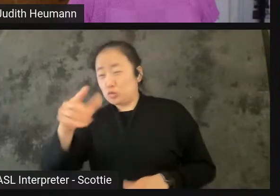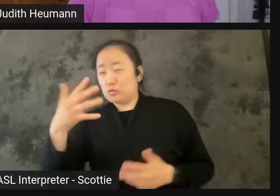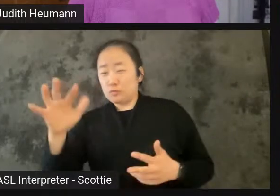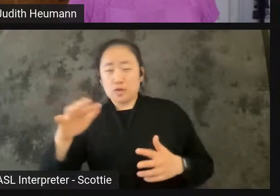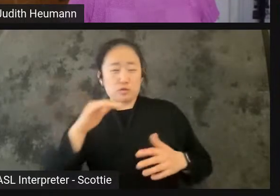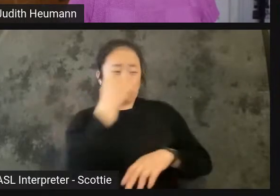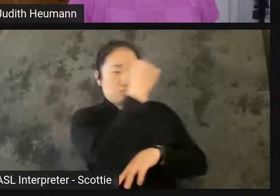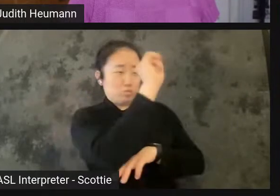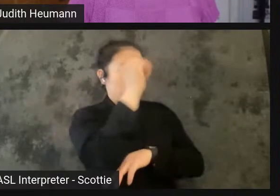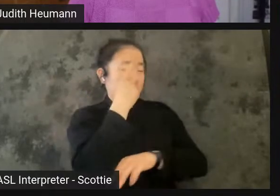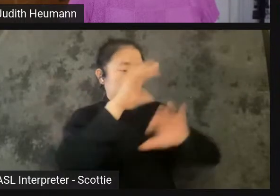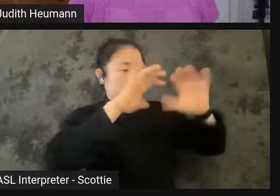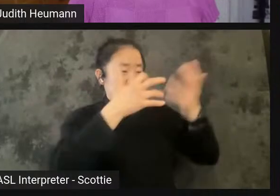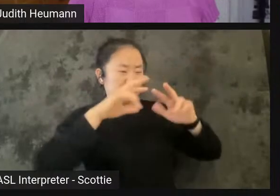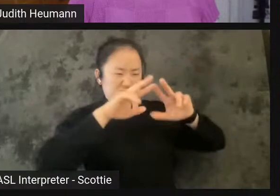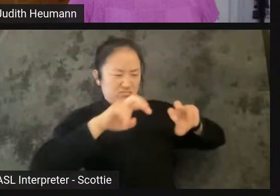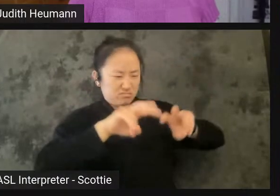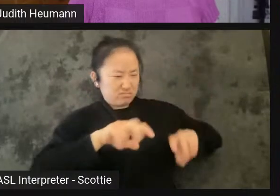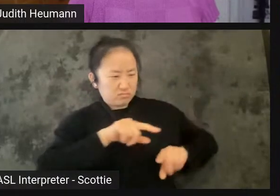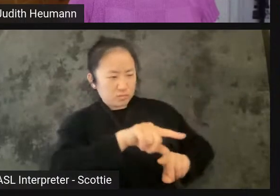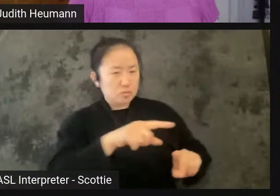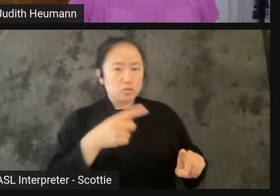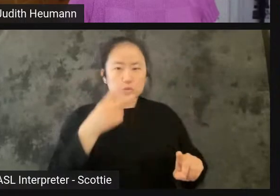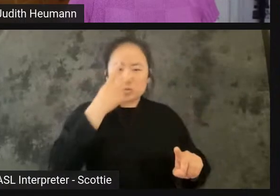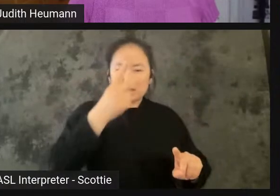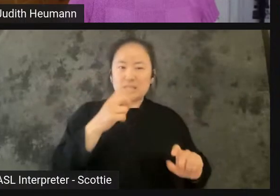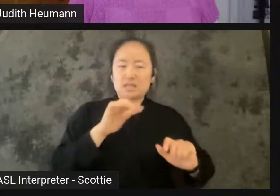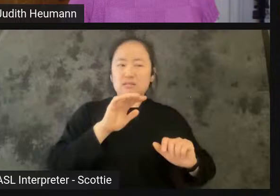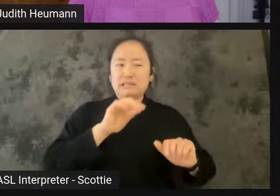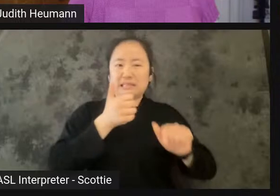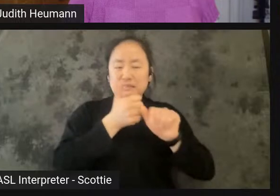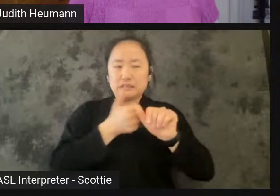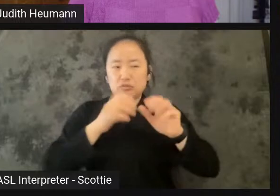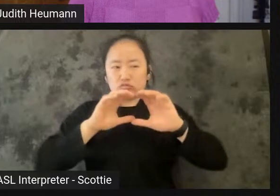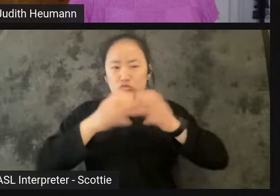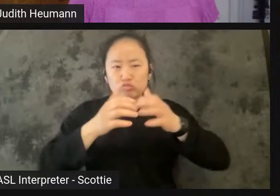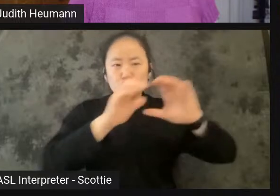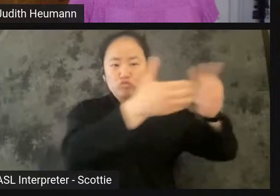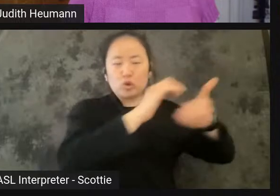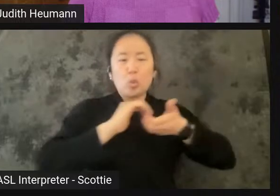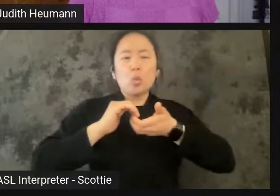see about these kinds of coalitions being effective.